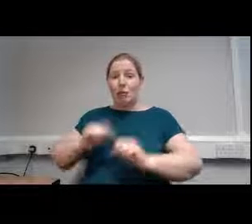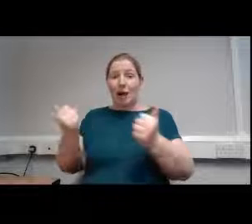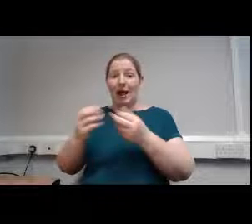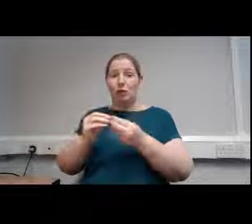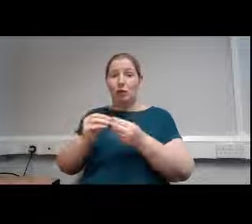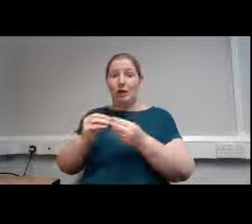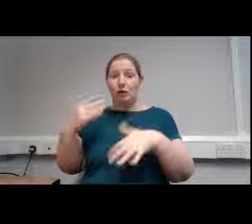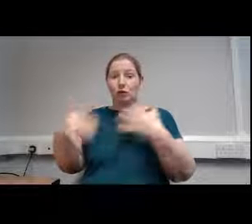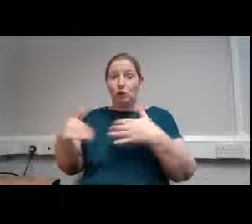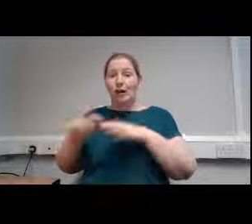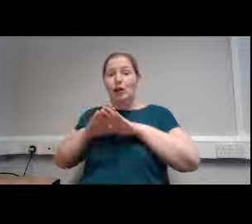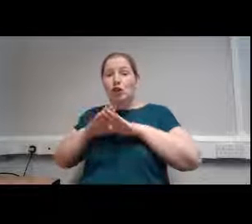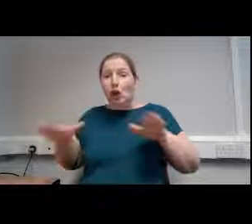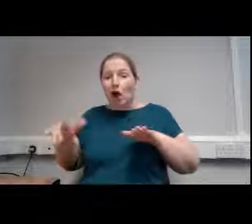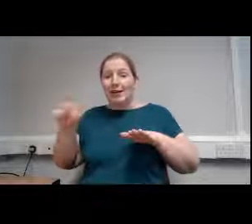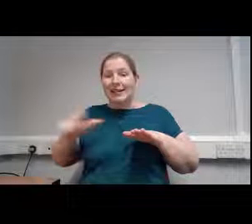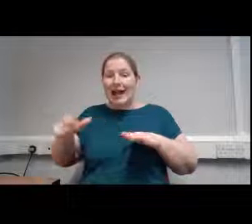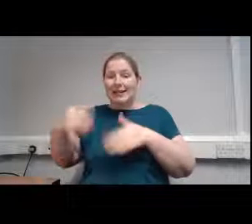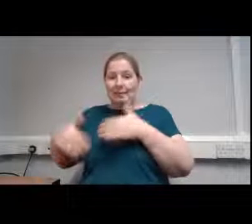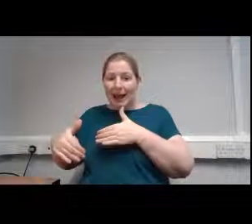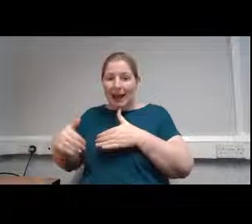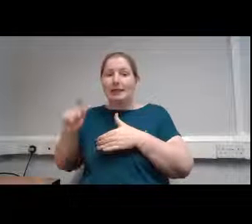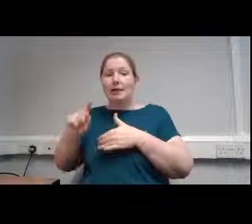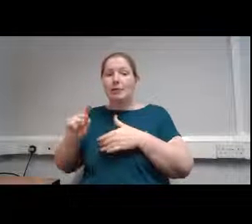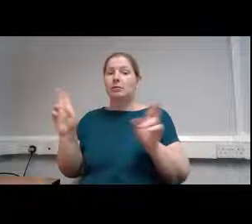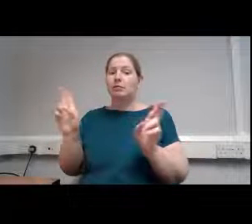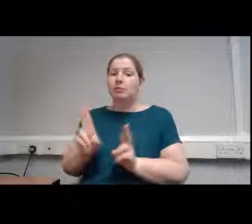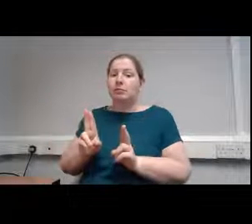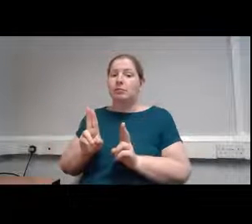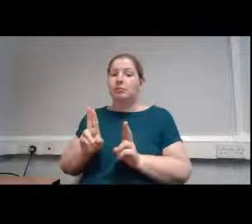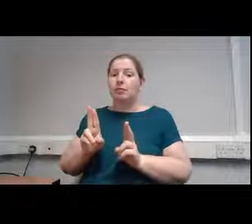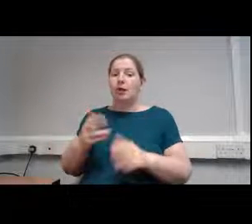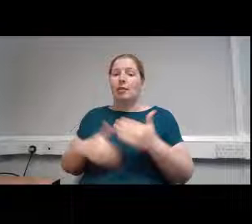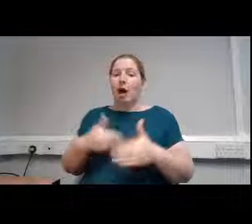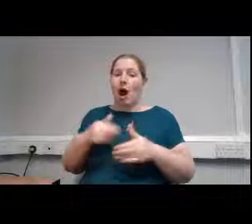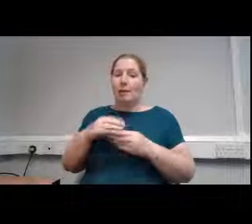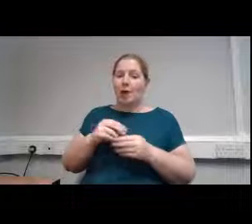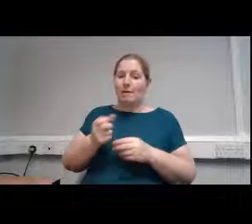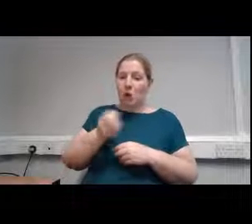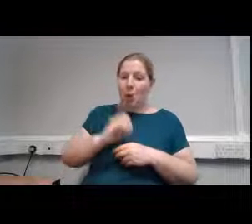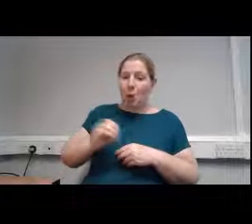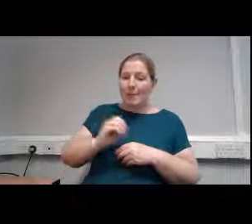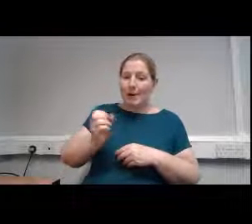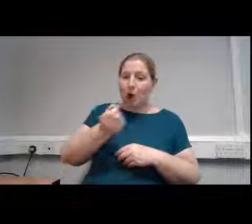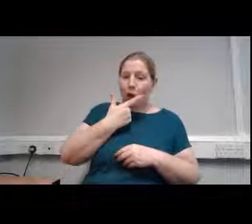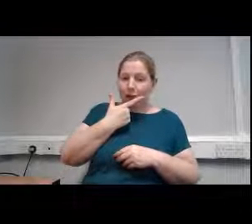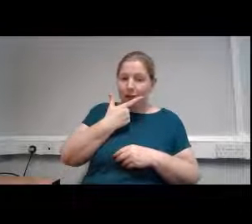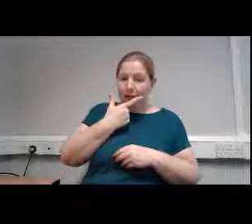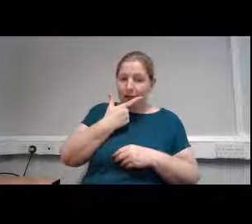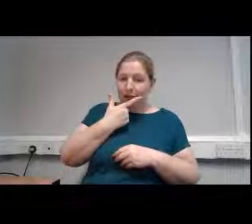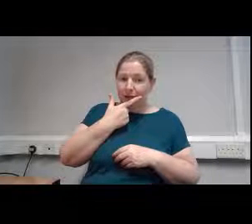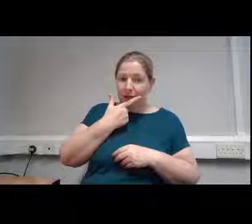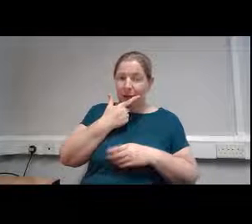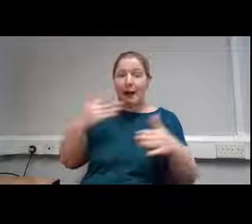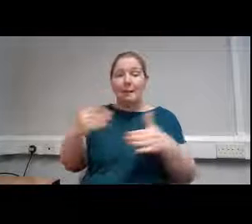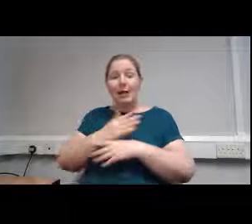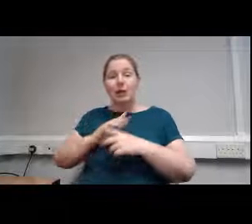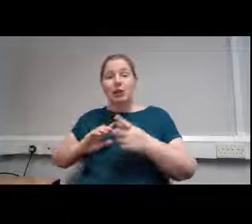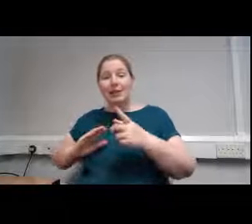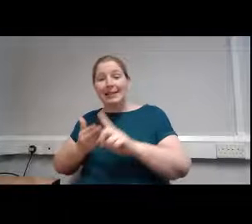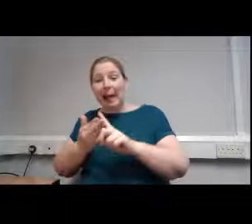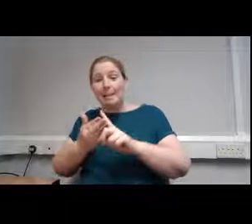non-cancer pain while minimising the harm from opioids. And our mission is to work together as a system across Derby and Derbyshire